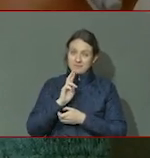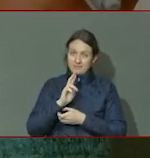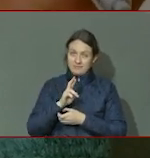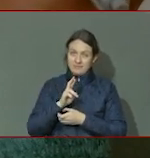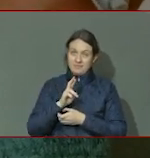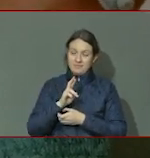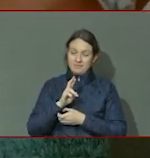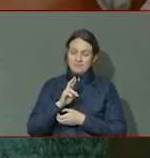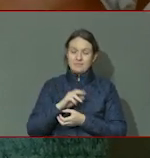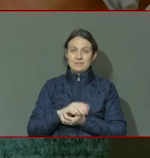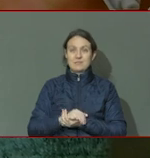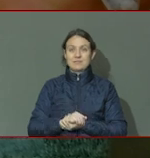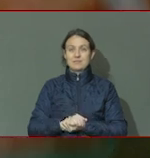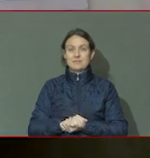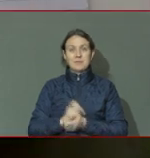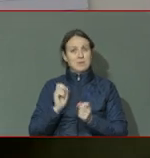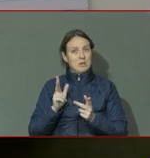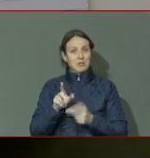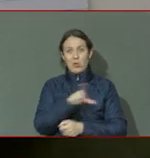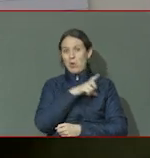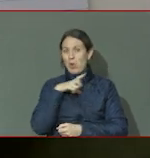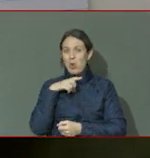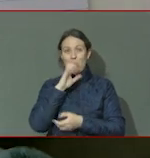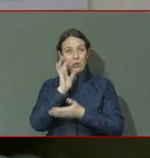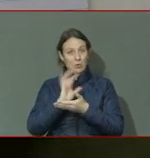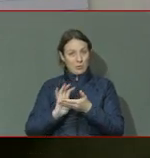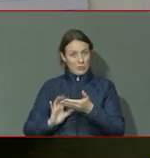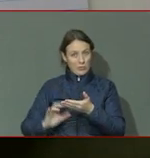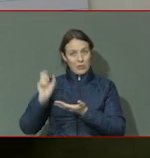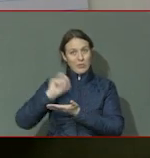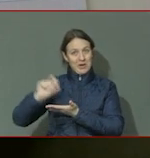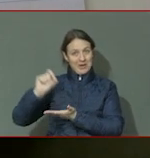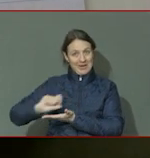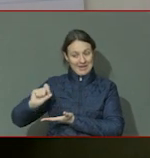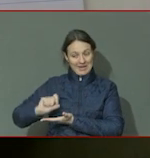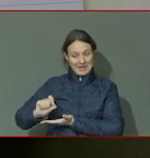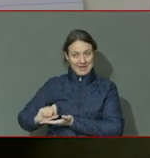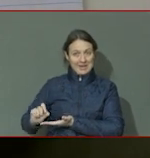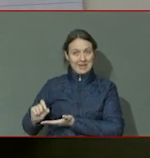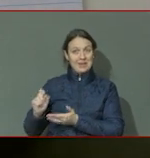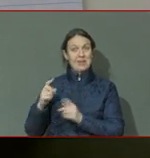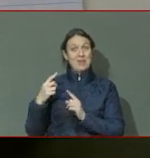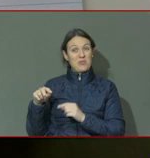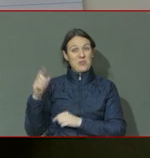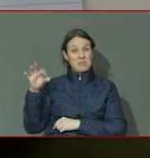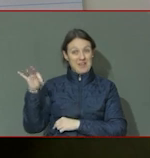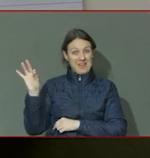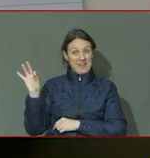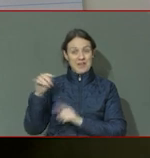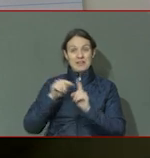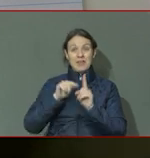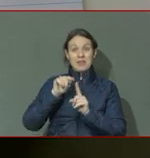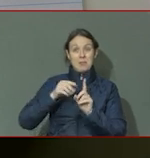reaction. Okay, so it's a very long story, but that is what you have to write. So the temperature